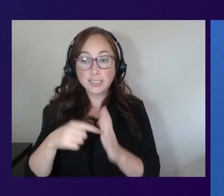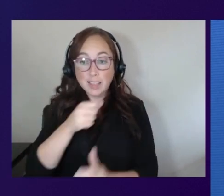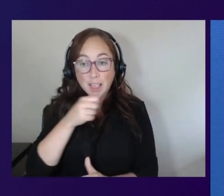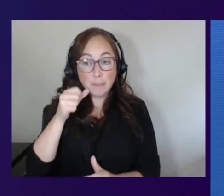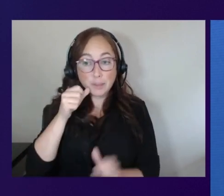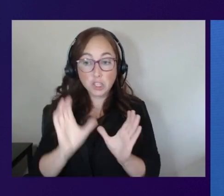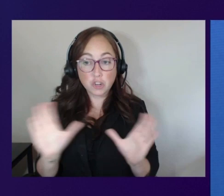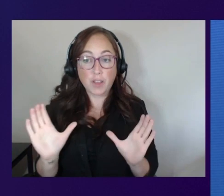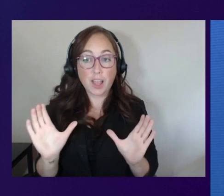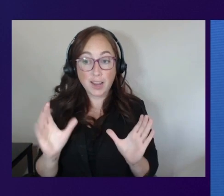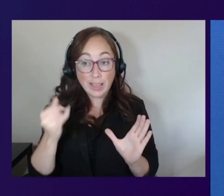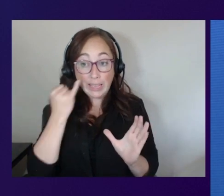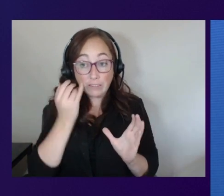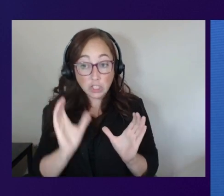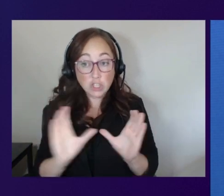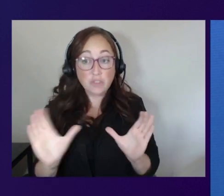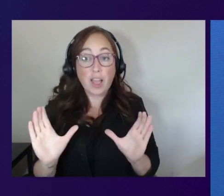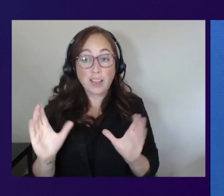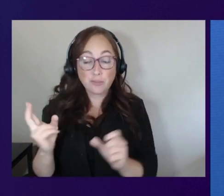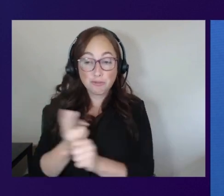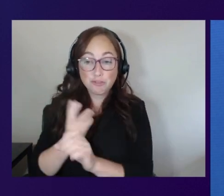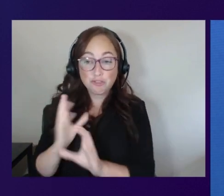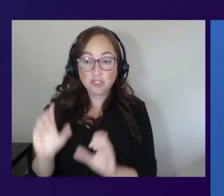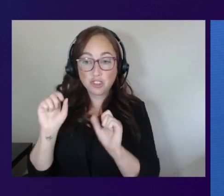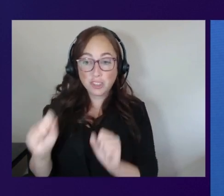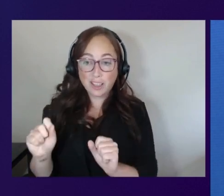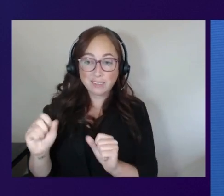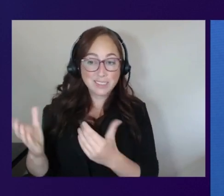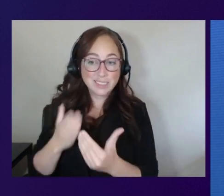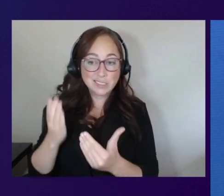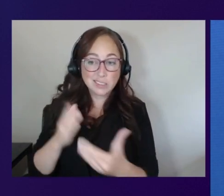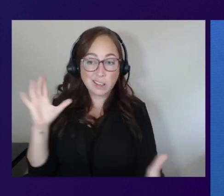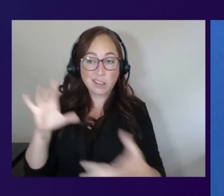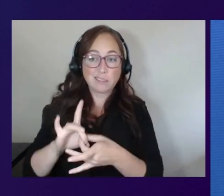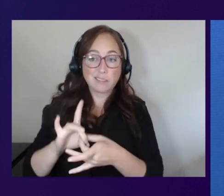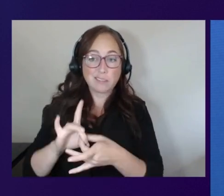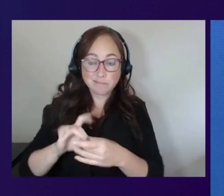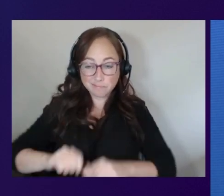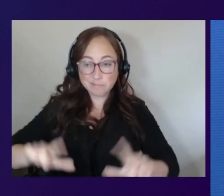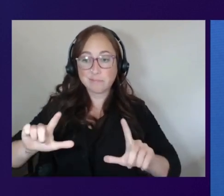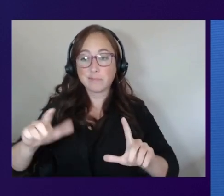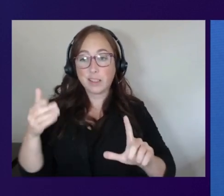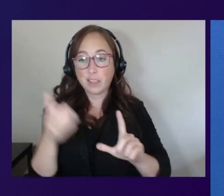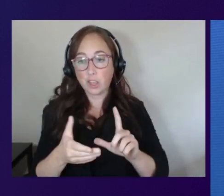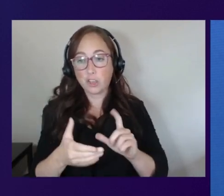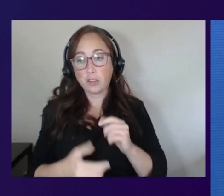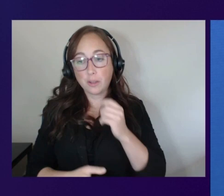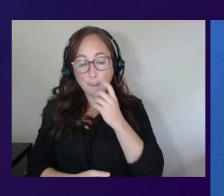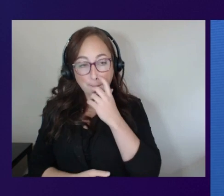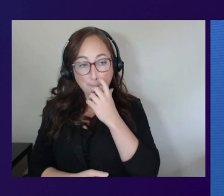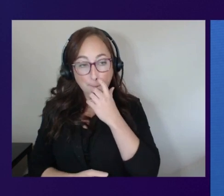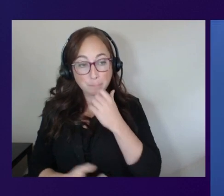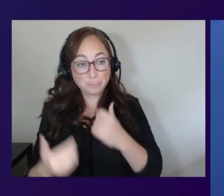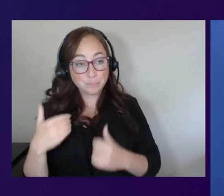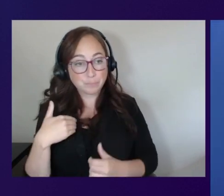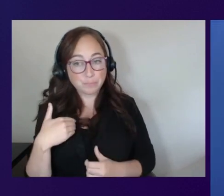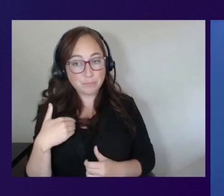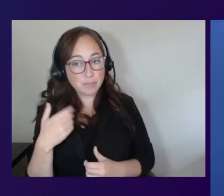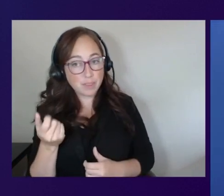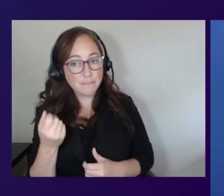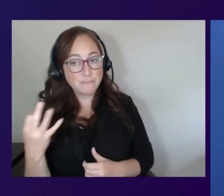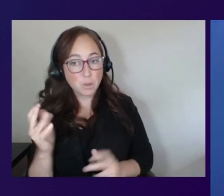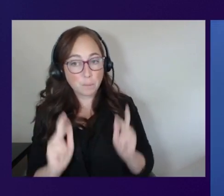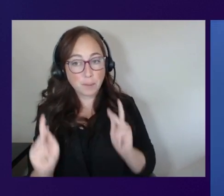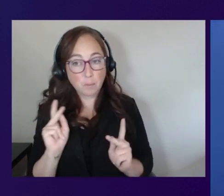then your user can just easily connect to their workspaces from those thin client devices as well. We got a few people in chat